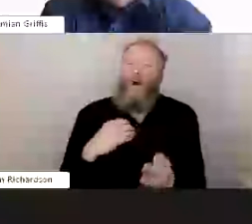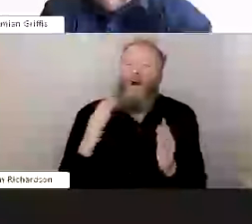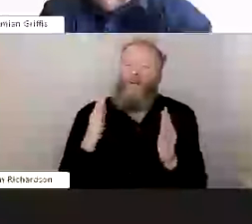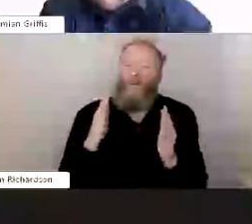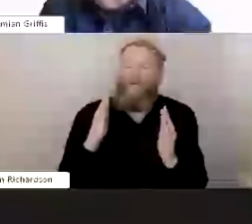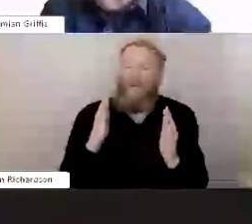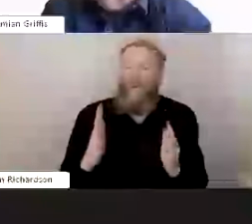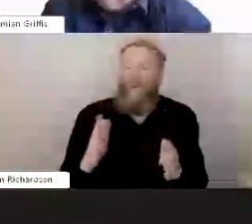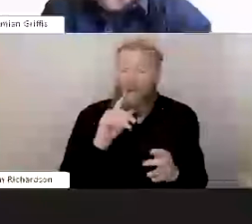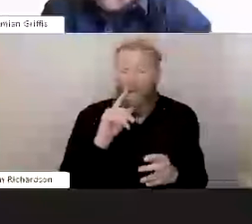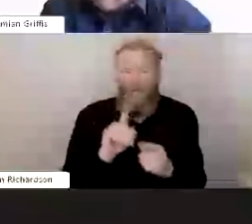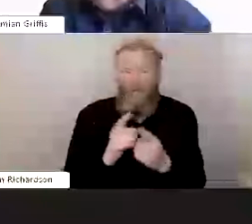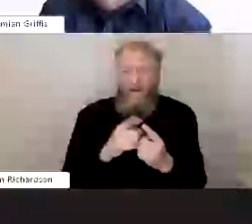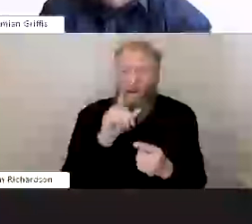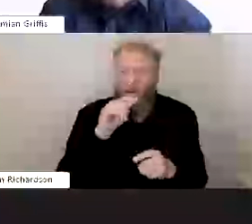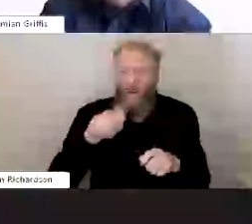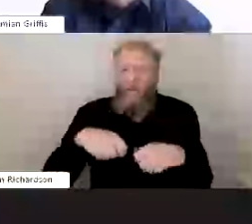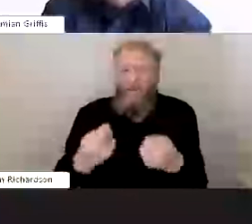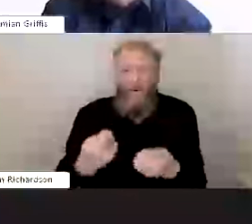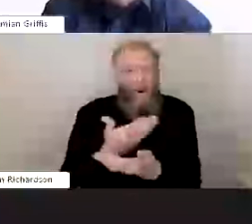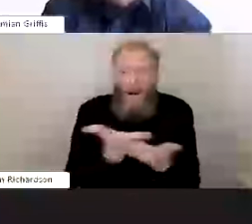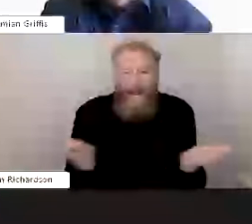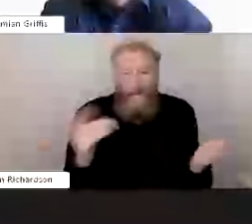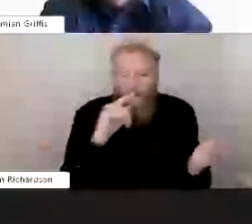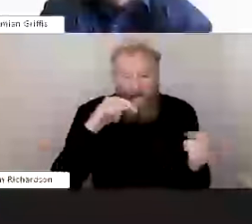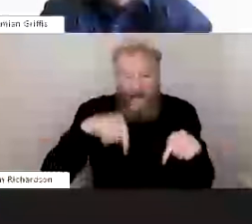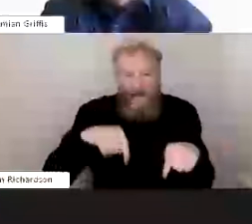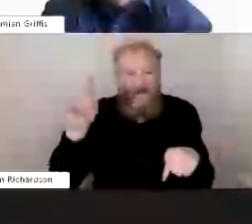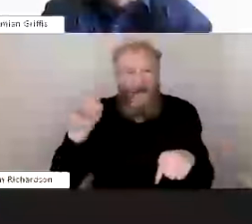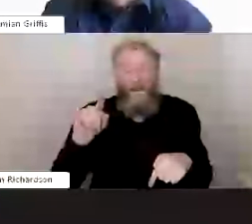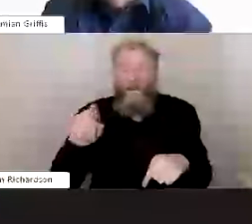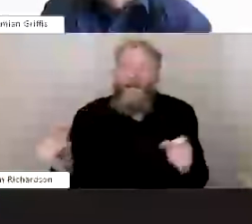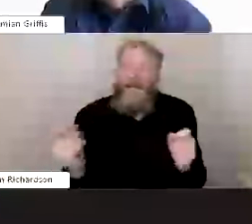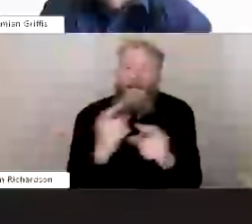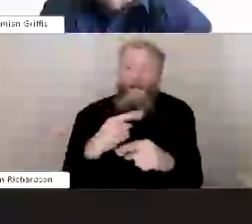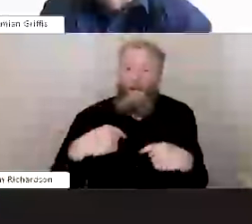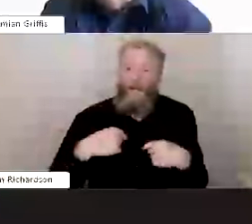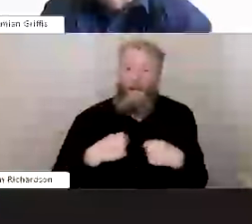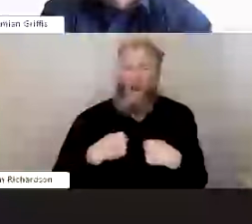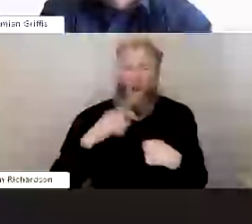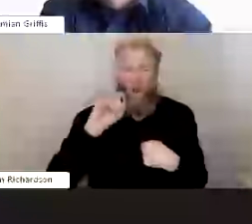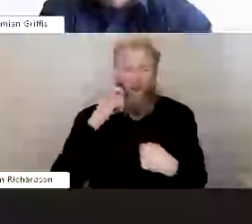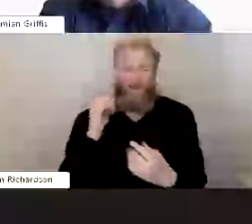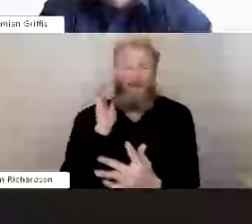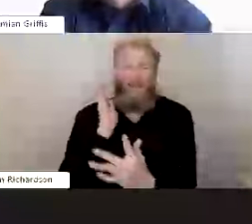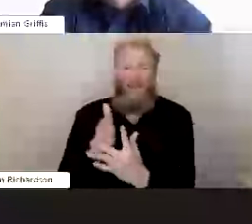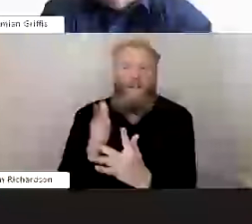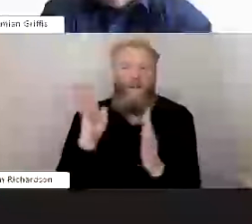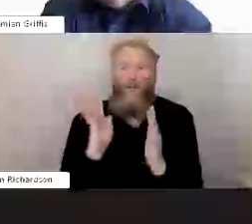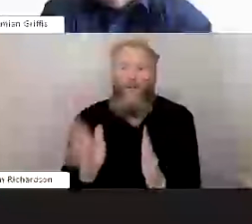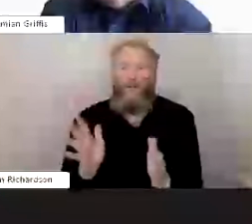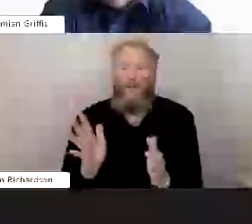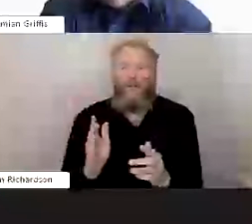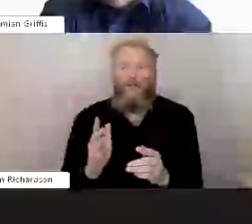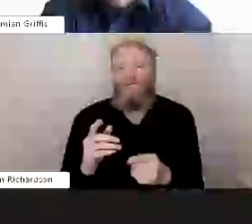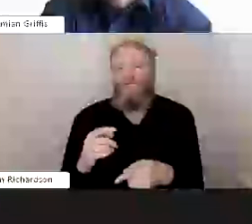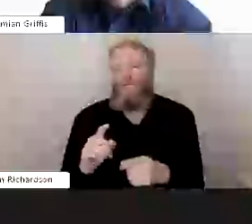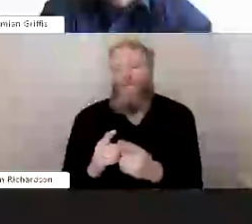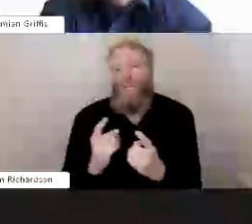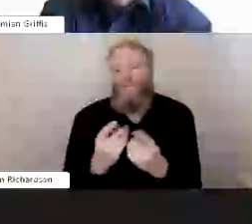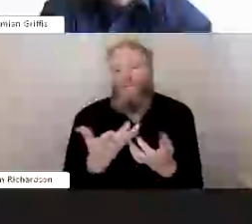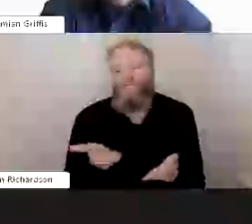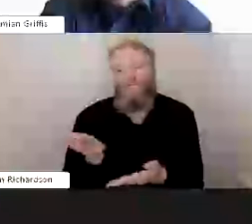session today. And if you want to email me, we can send you through stuff, and always really happy to talk in partnership with any of